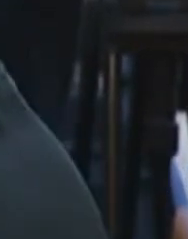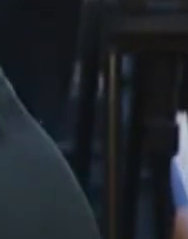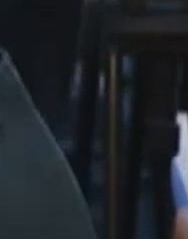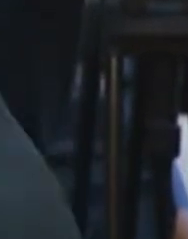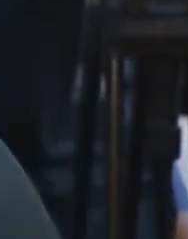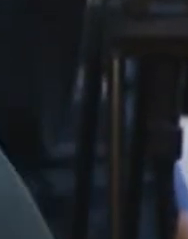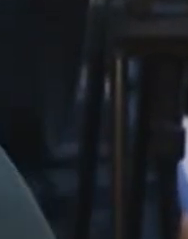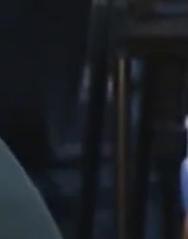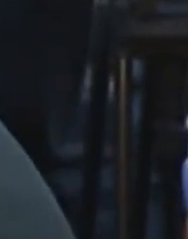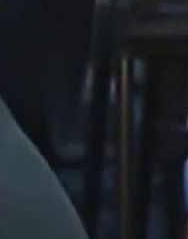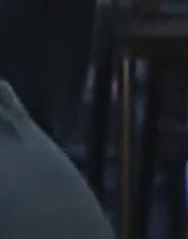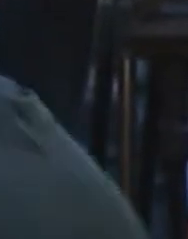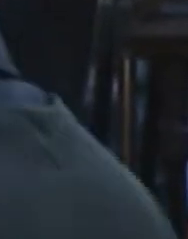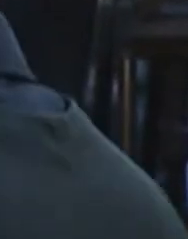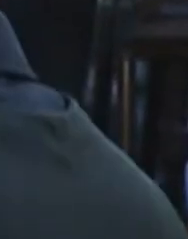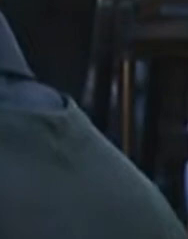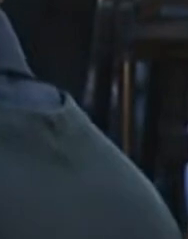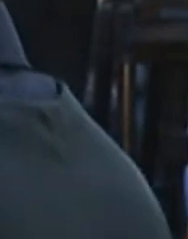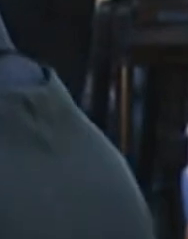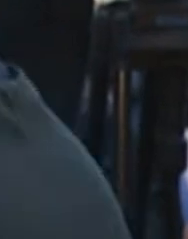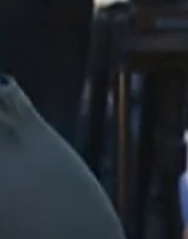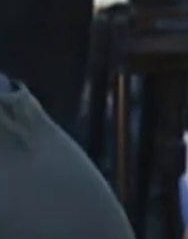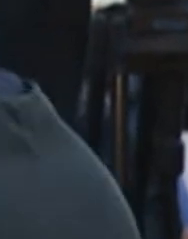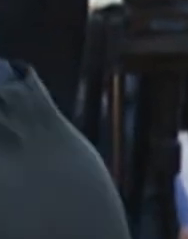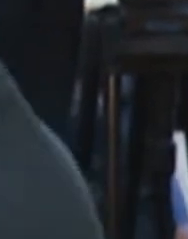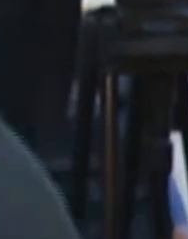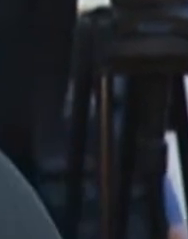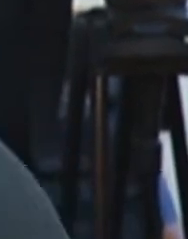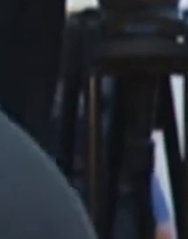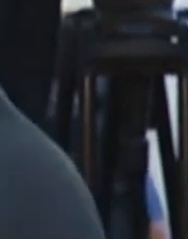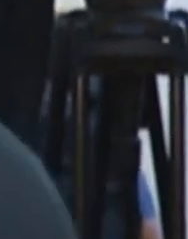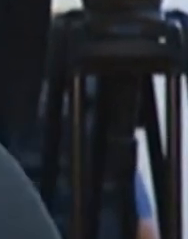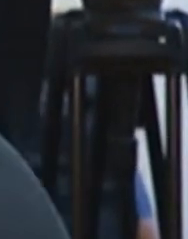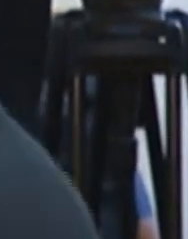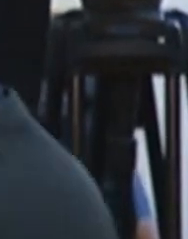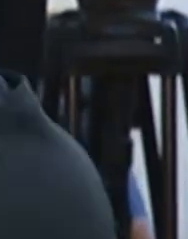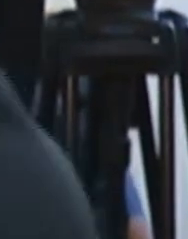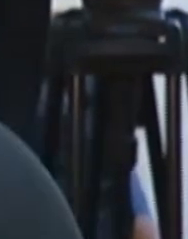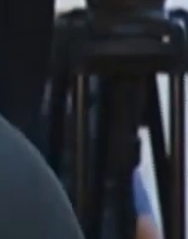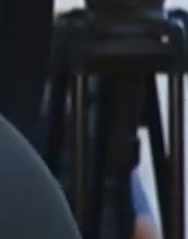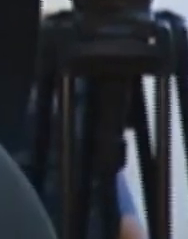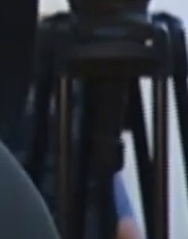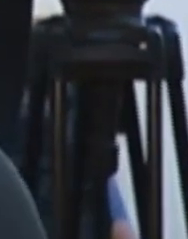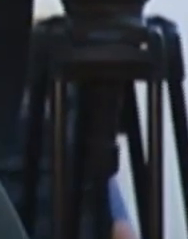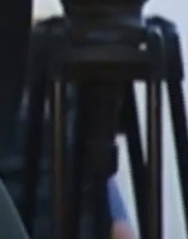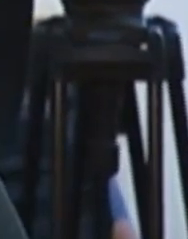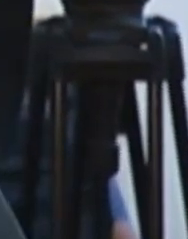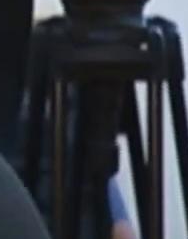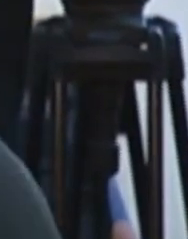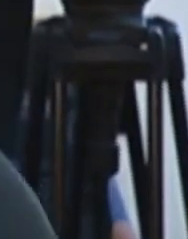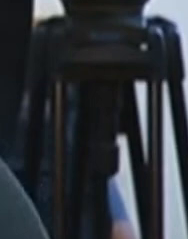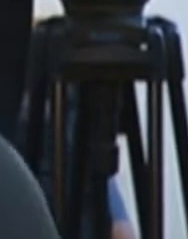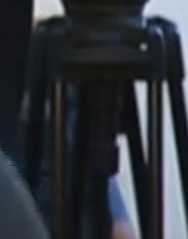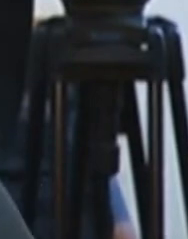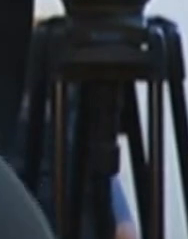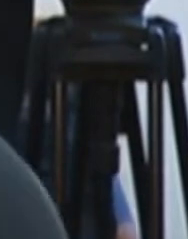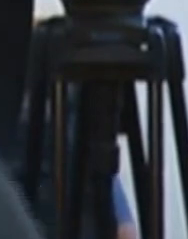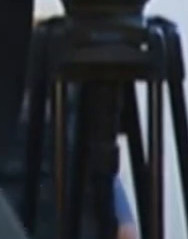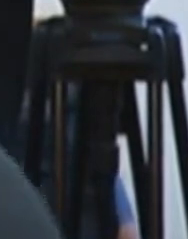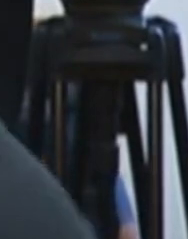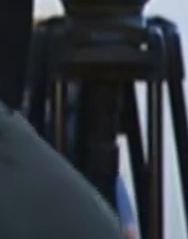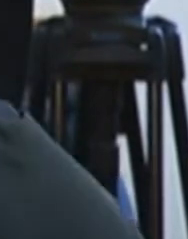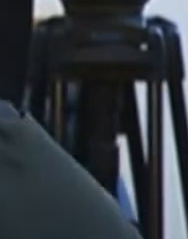prove and lead in this particular court as to why a person charged with Schedule 1 offense should not be